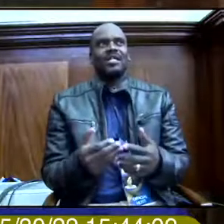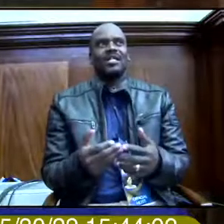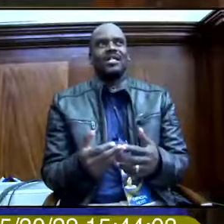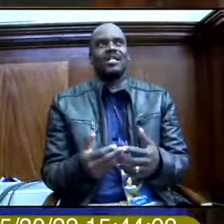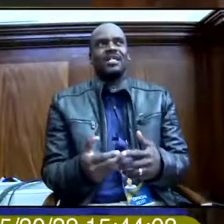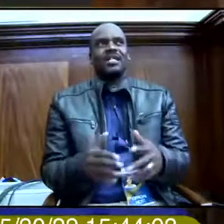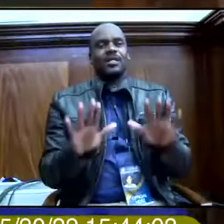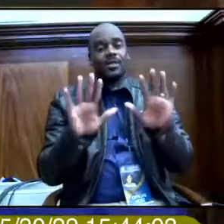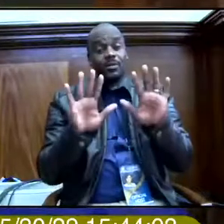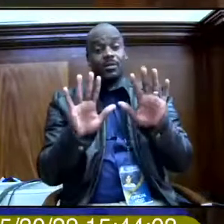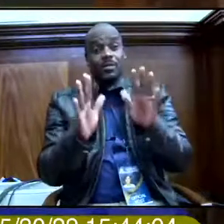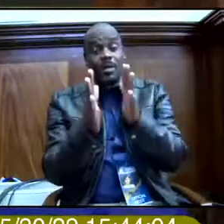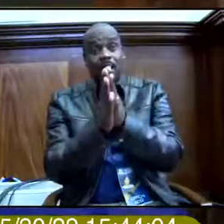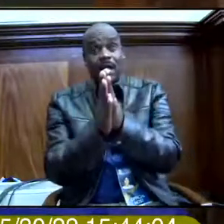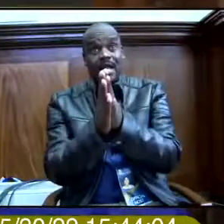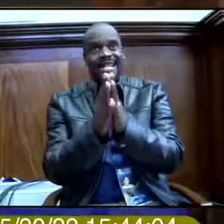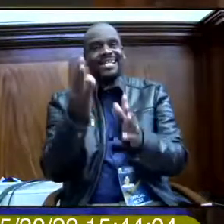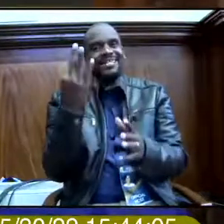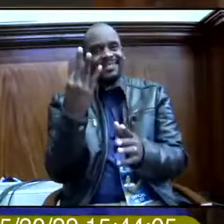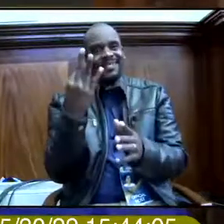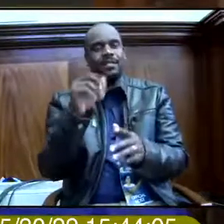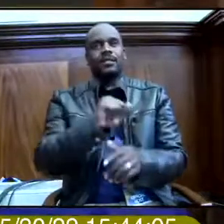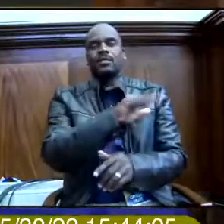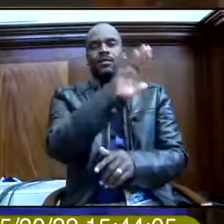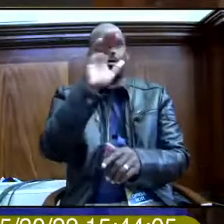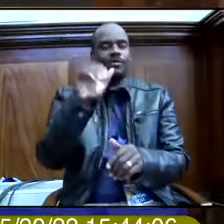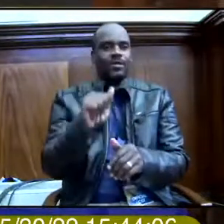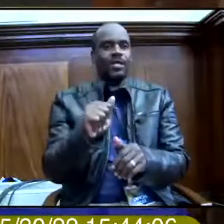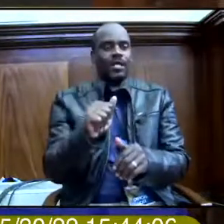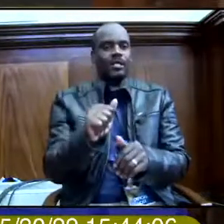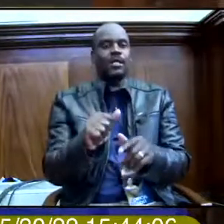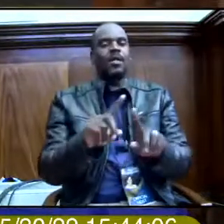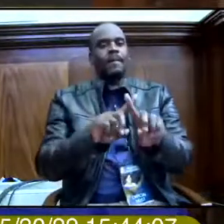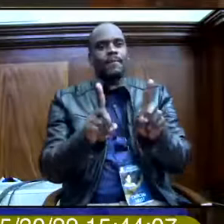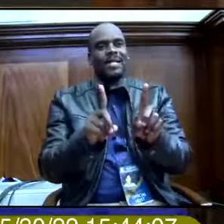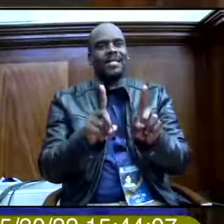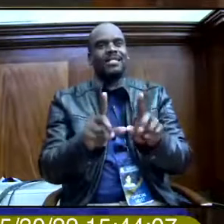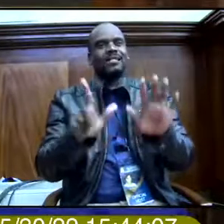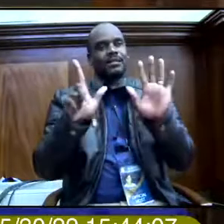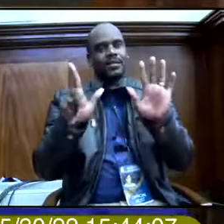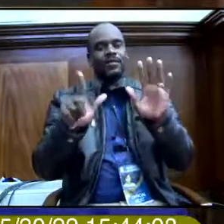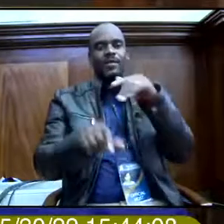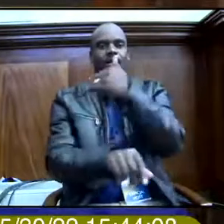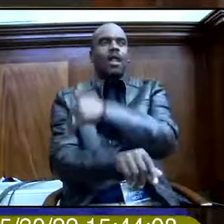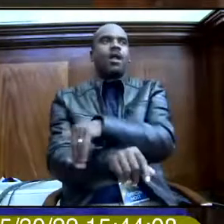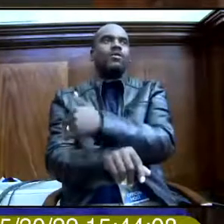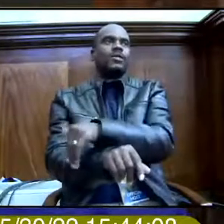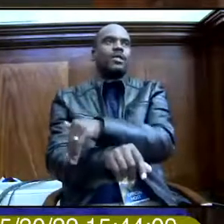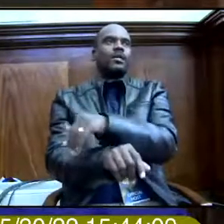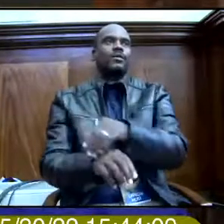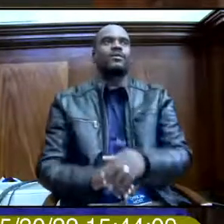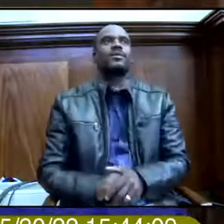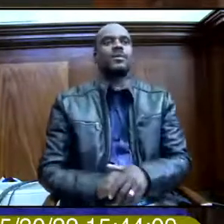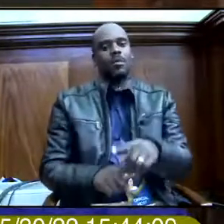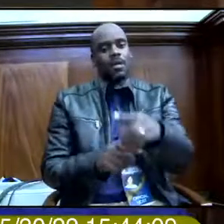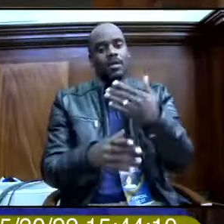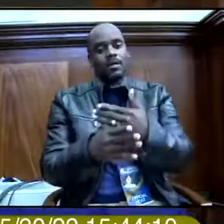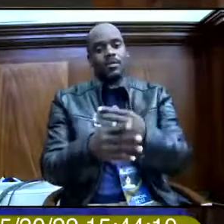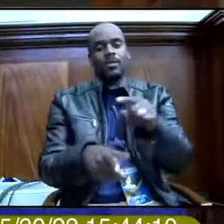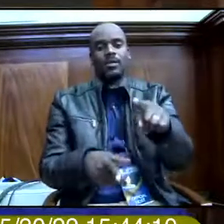foreign nationals because the companies believe that foreign nationals they are cheaper than the south african